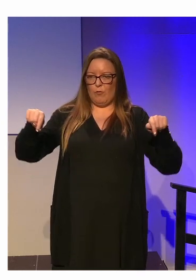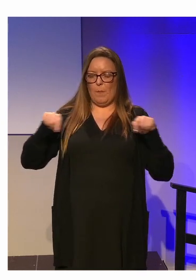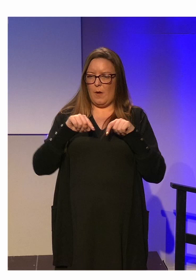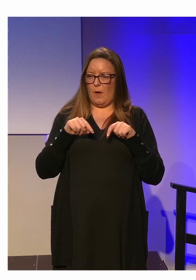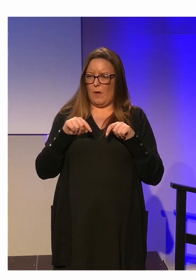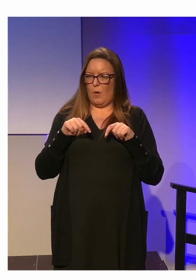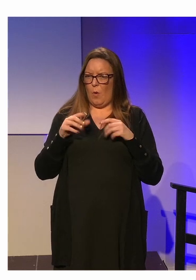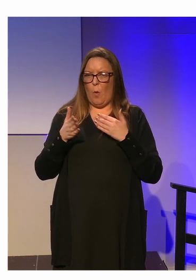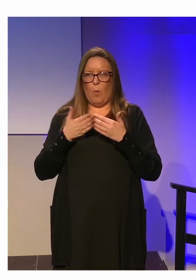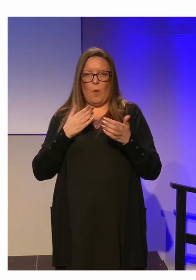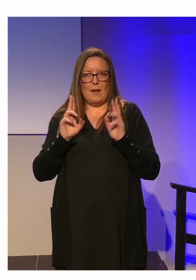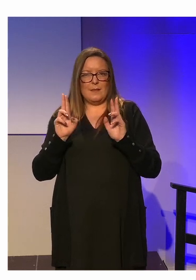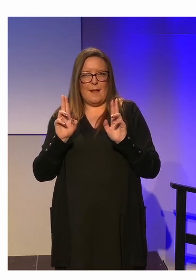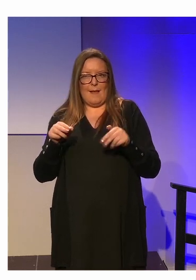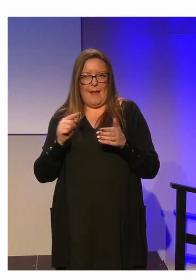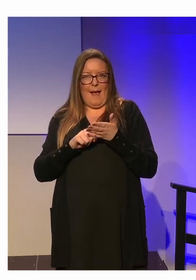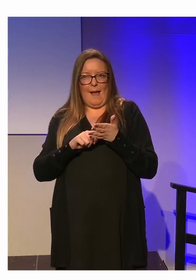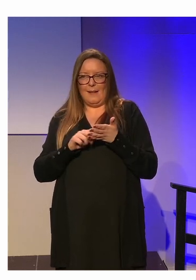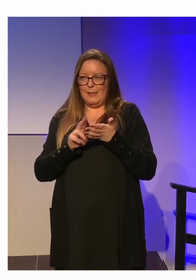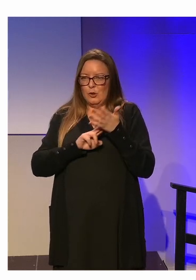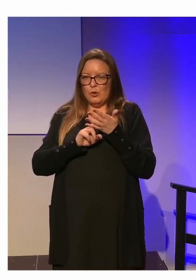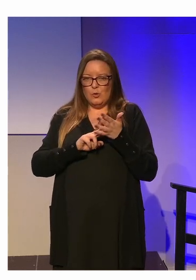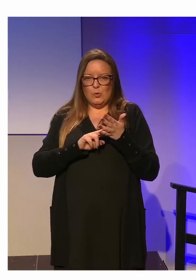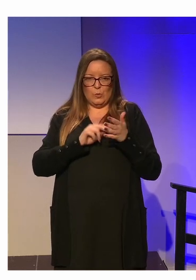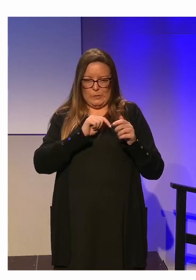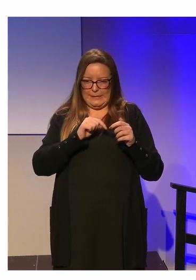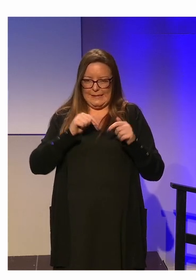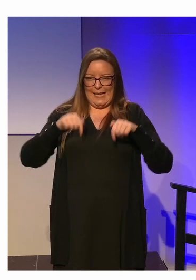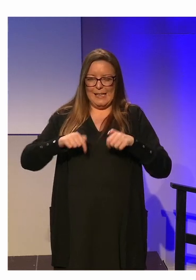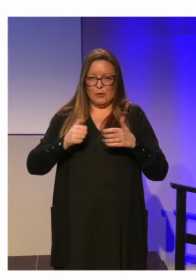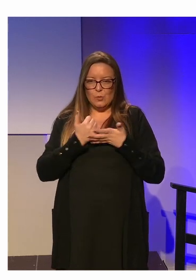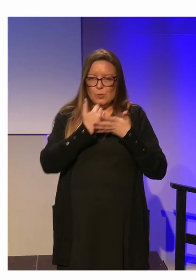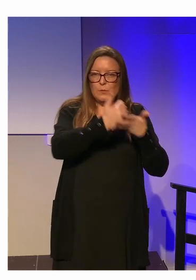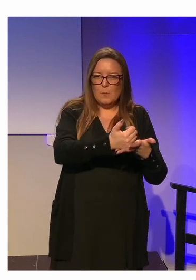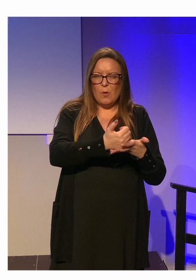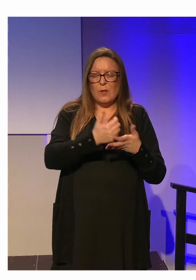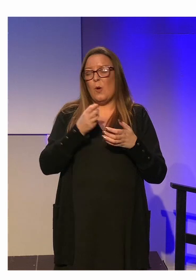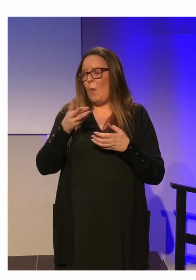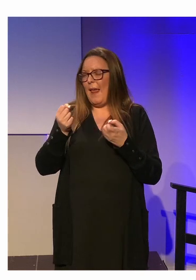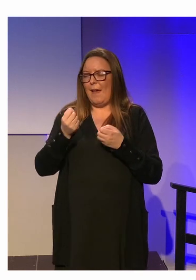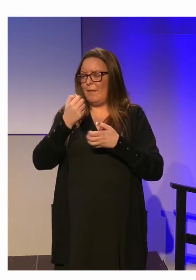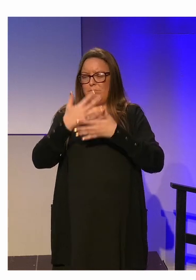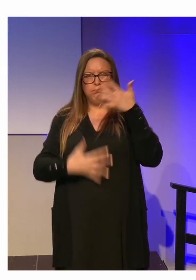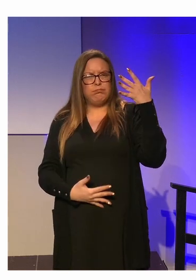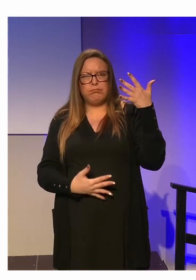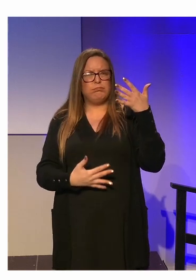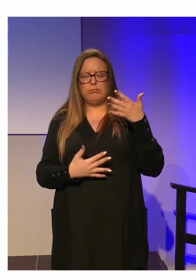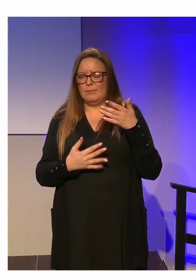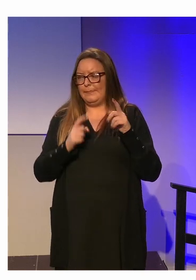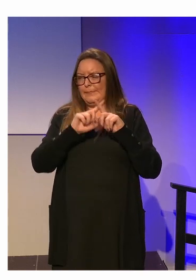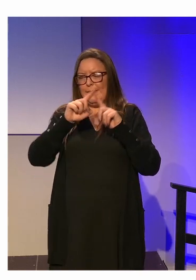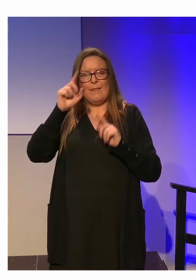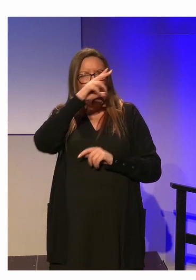I manipulate in this, right? And here are some examples, and you're gonna get many more of these from